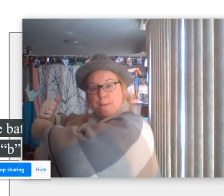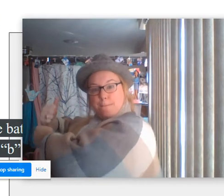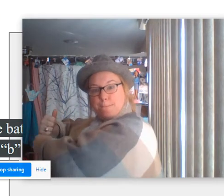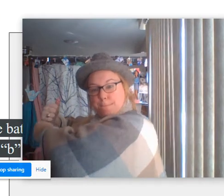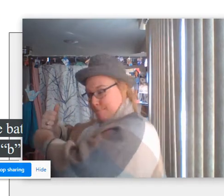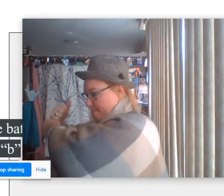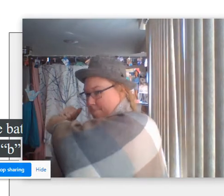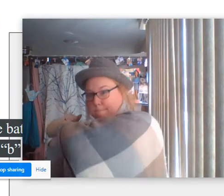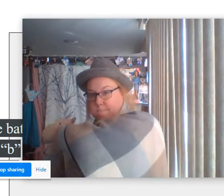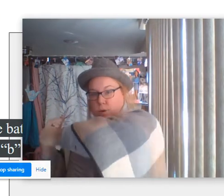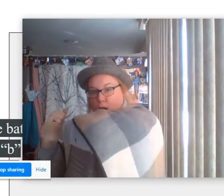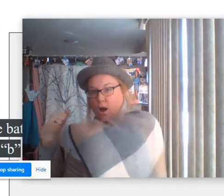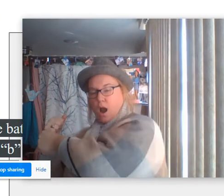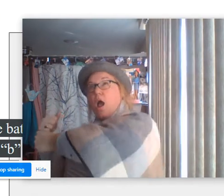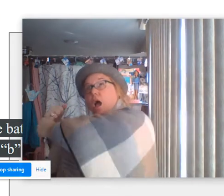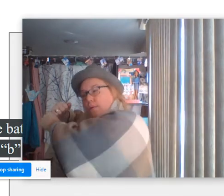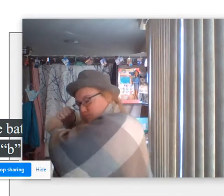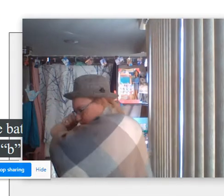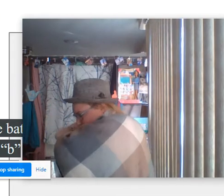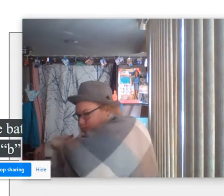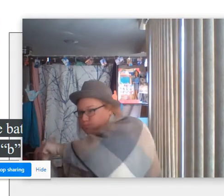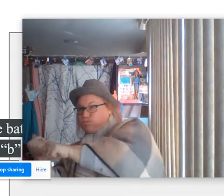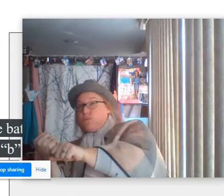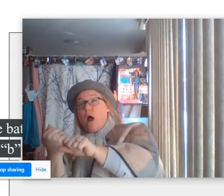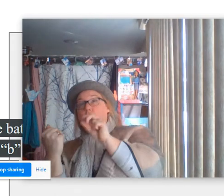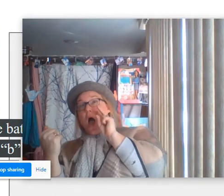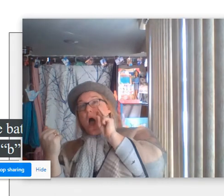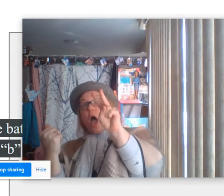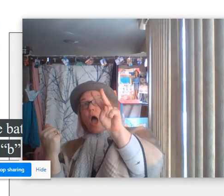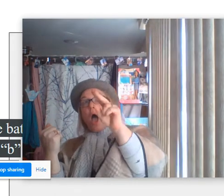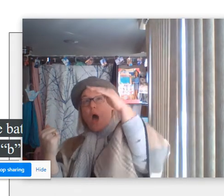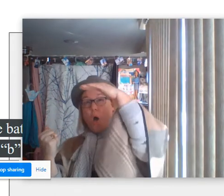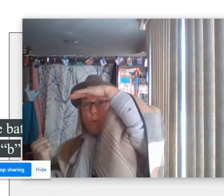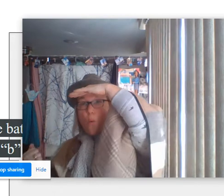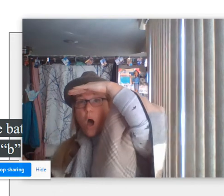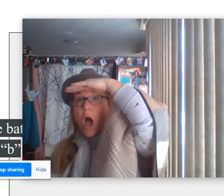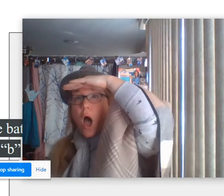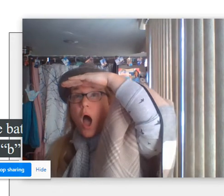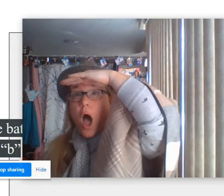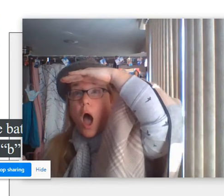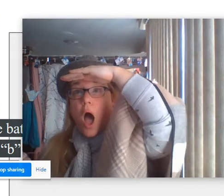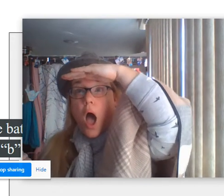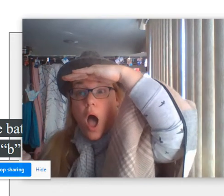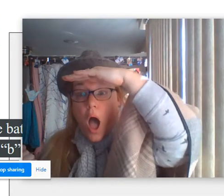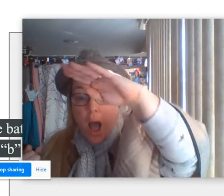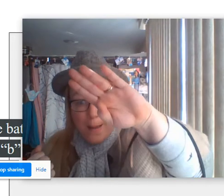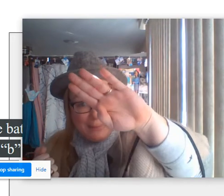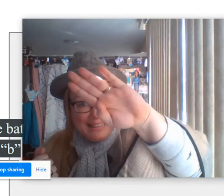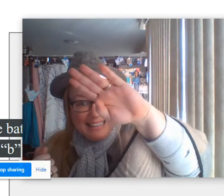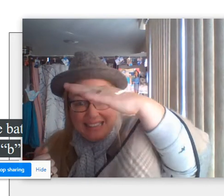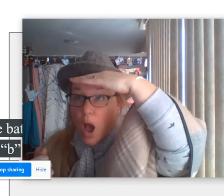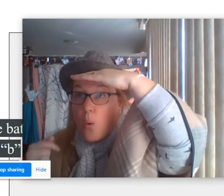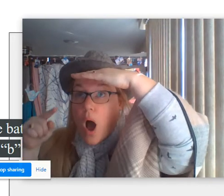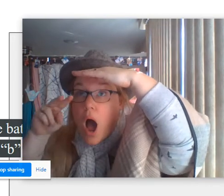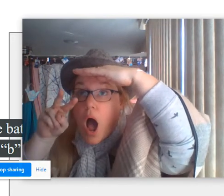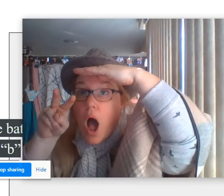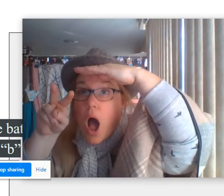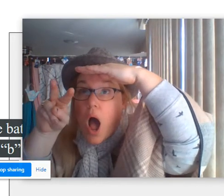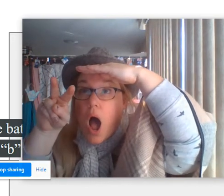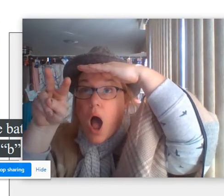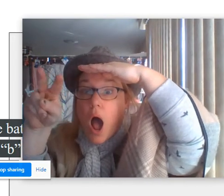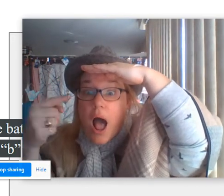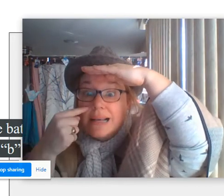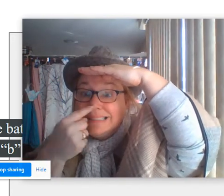baseball bat, okay? And then you follow that through gesture after you swing your bat with like a B, watching